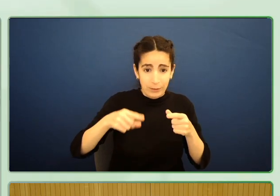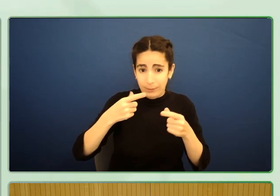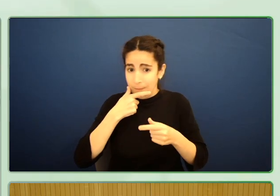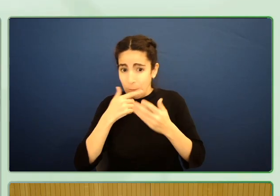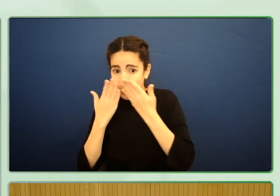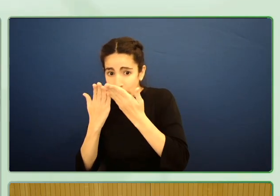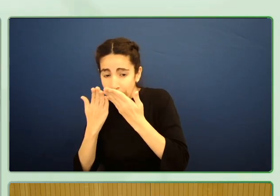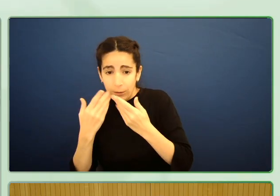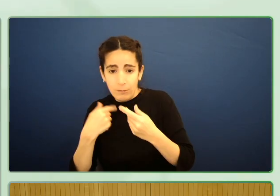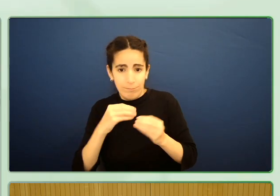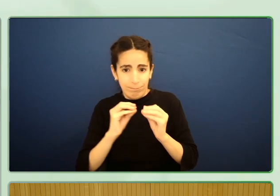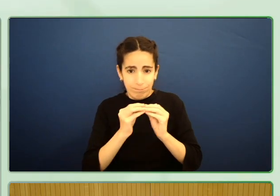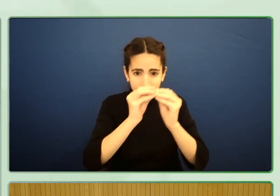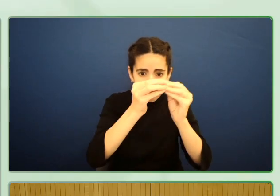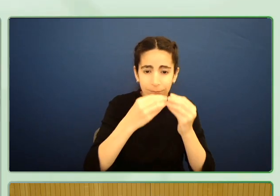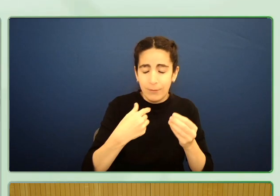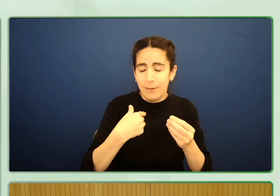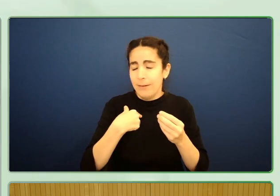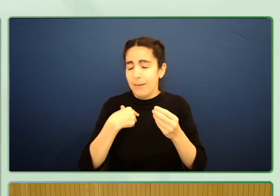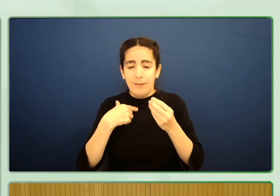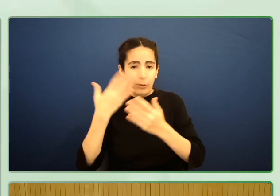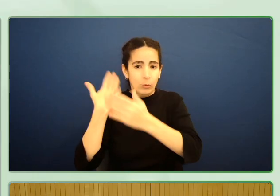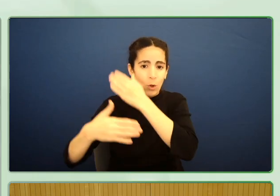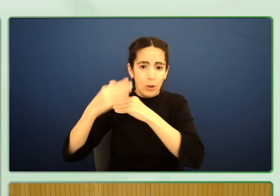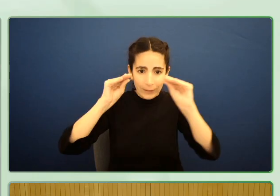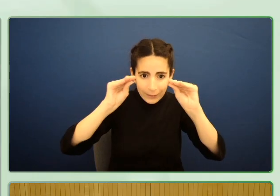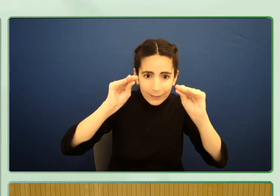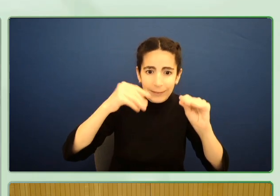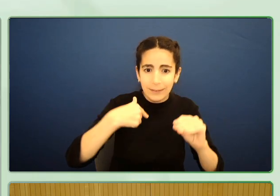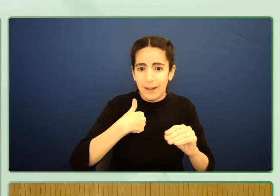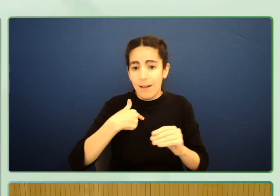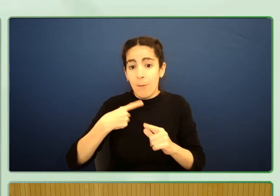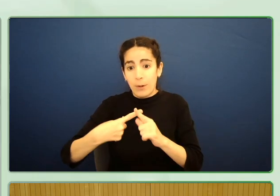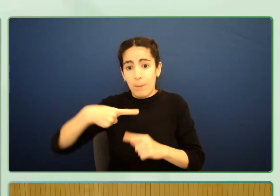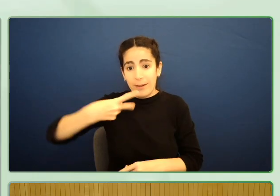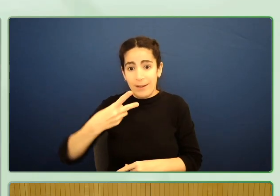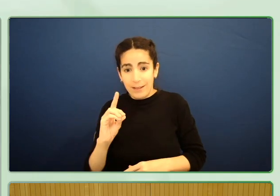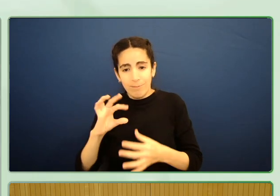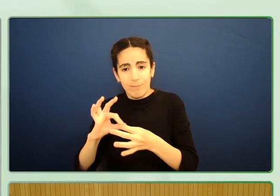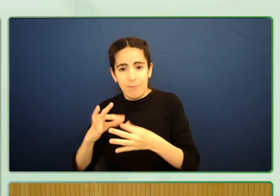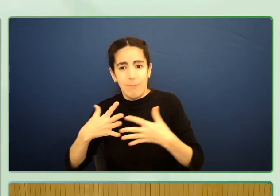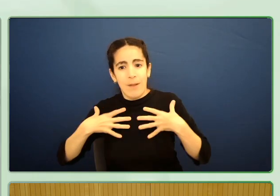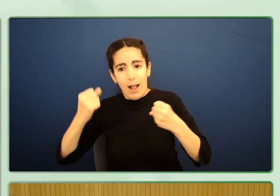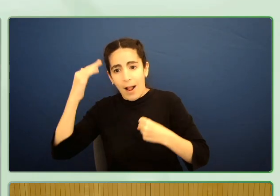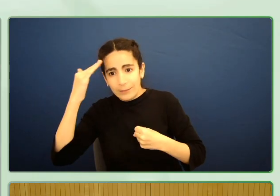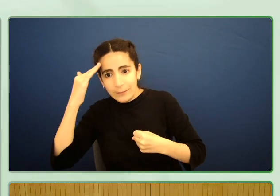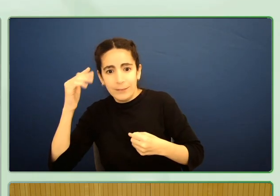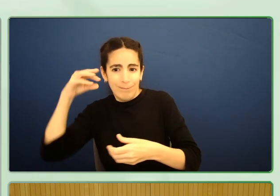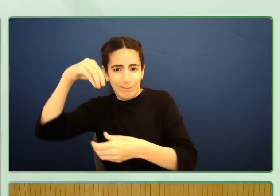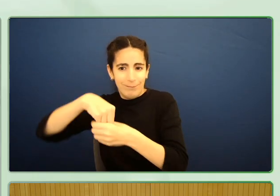teacher, and now I'm starting my PhD on mental health at Universidad de Concepción in Chile. And